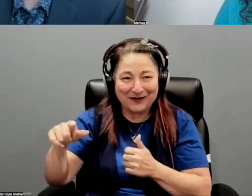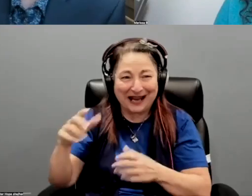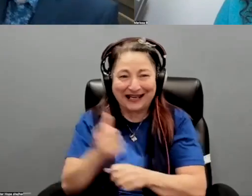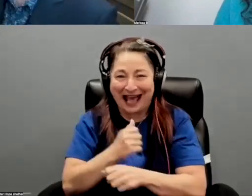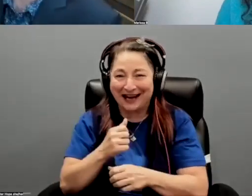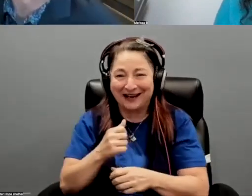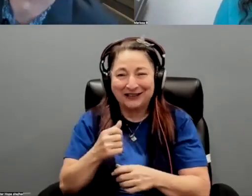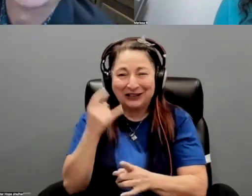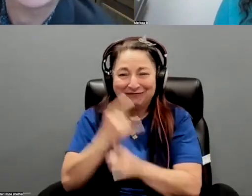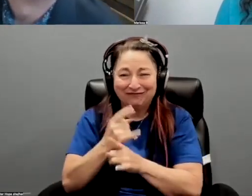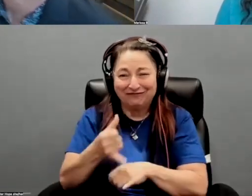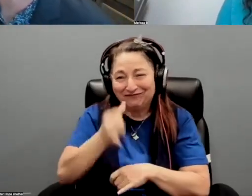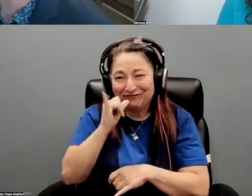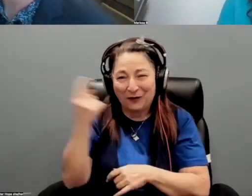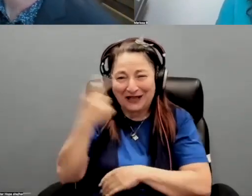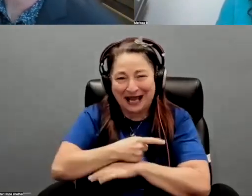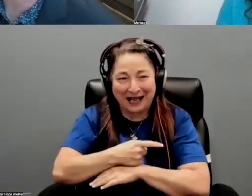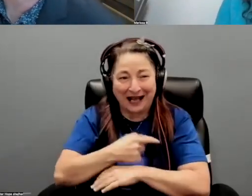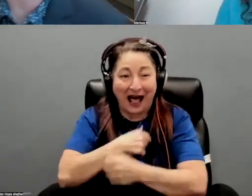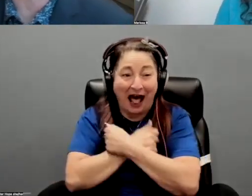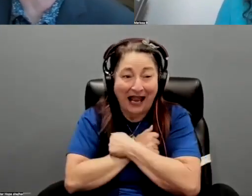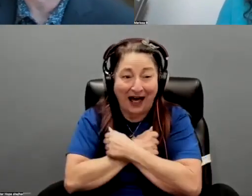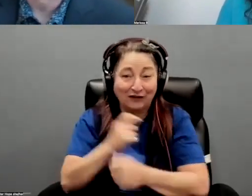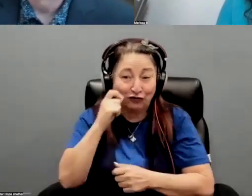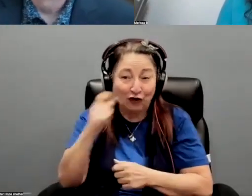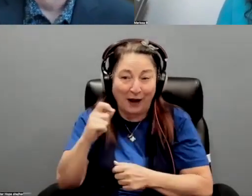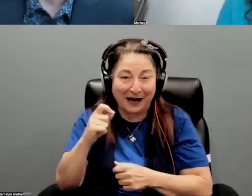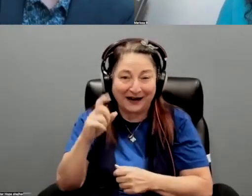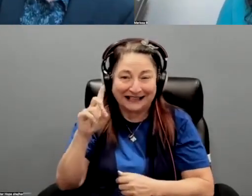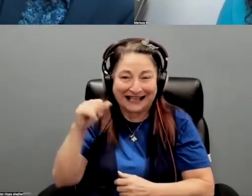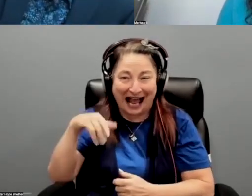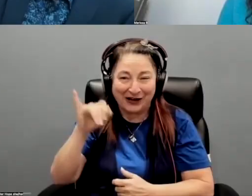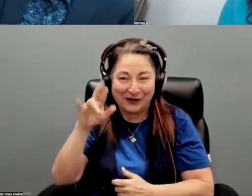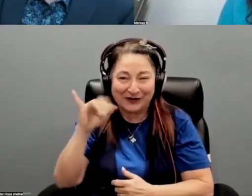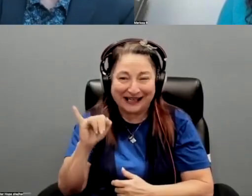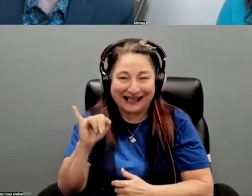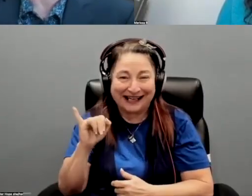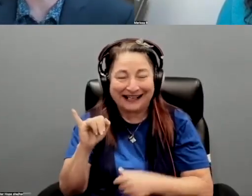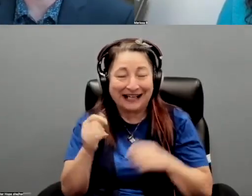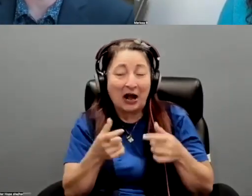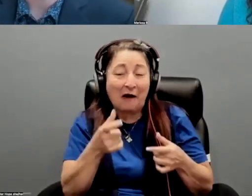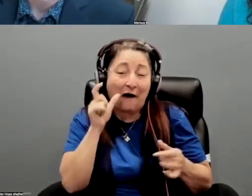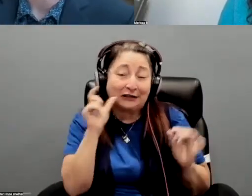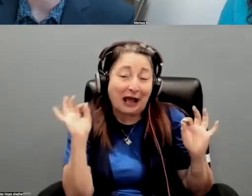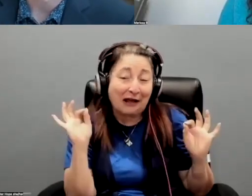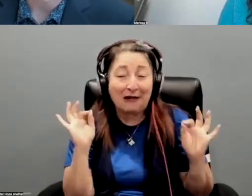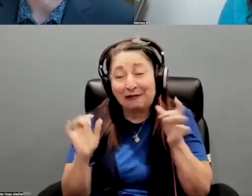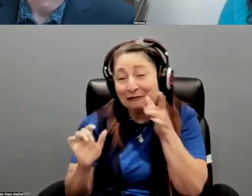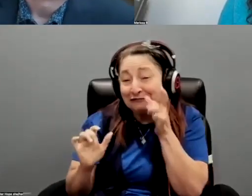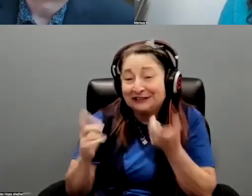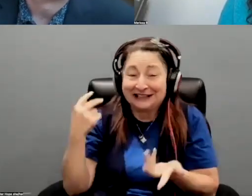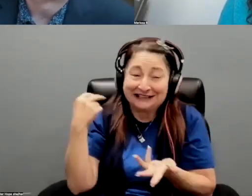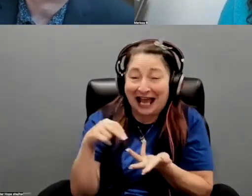one of these days. That's my We'll have addiction. a little cocktail. A little cocktail, a little,